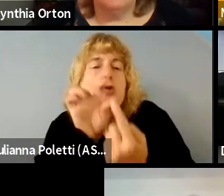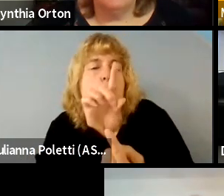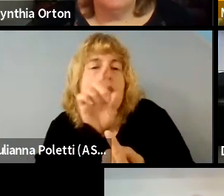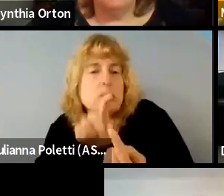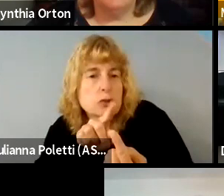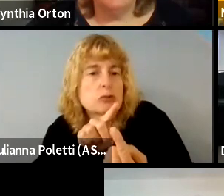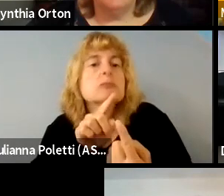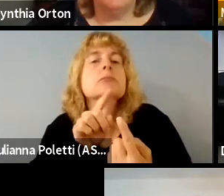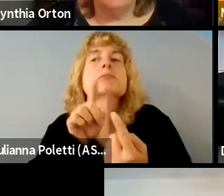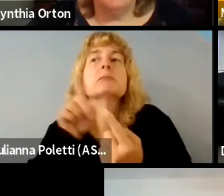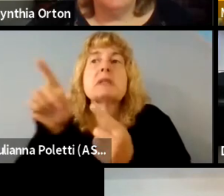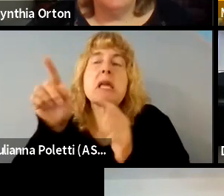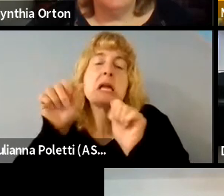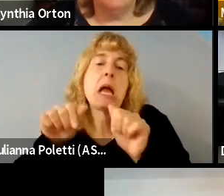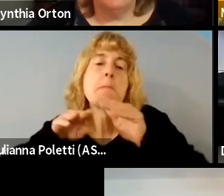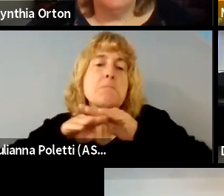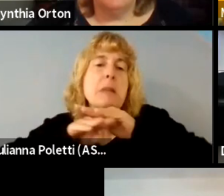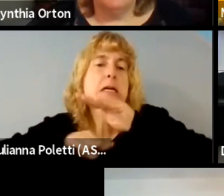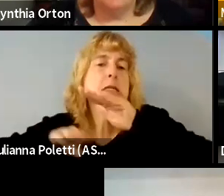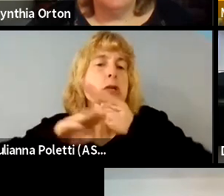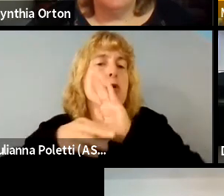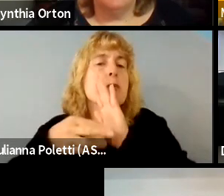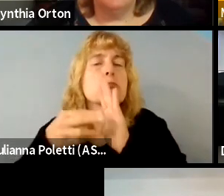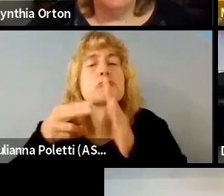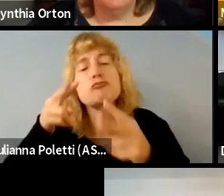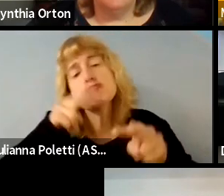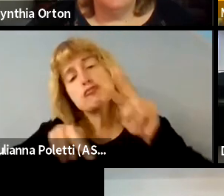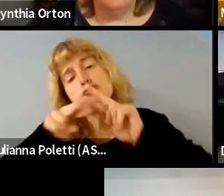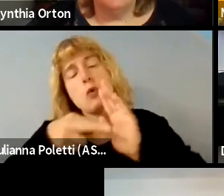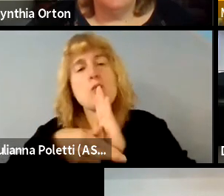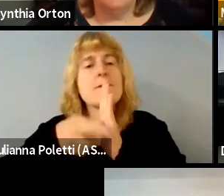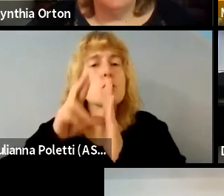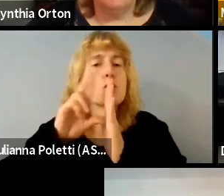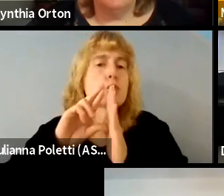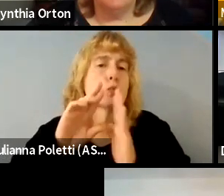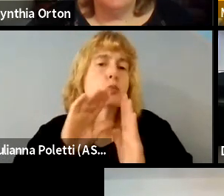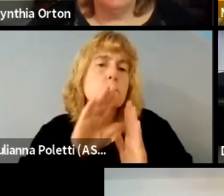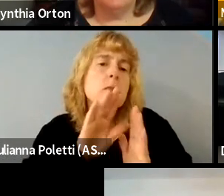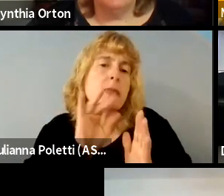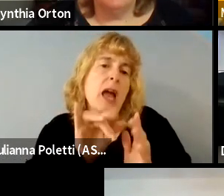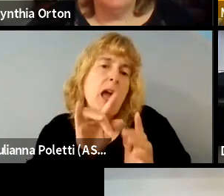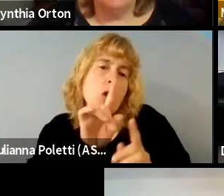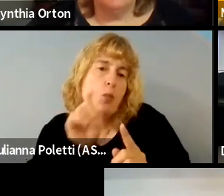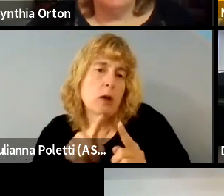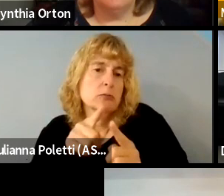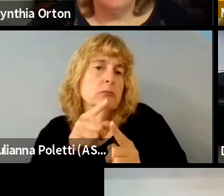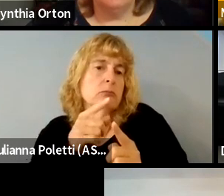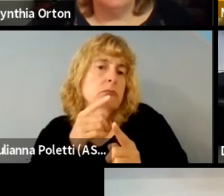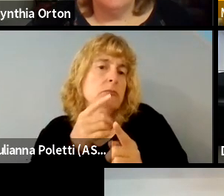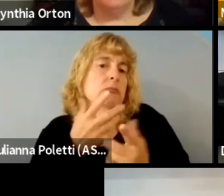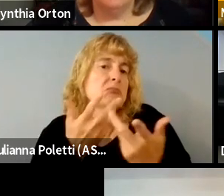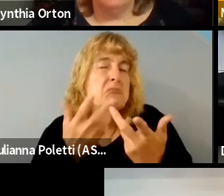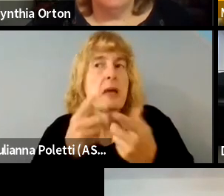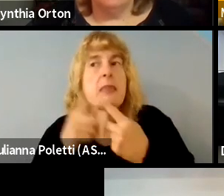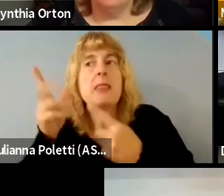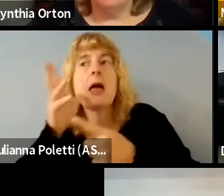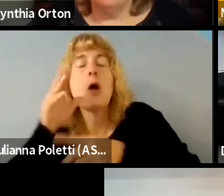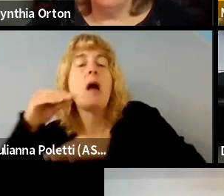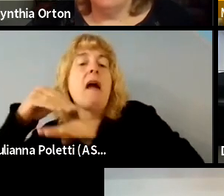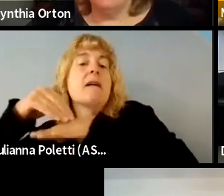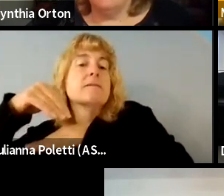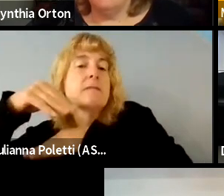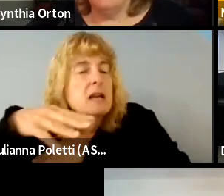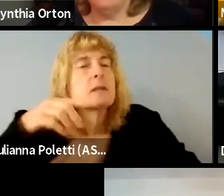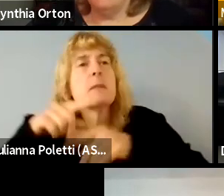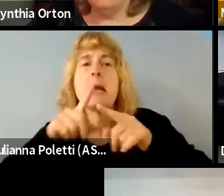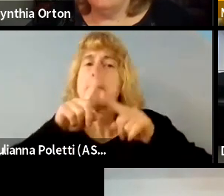review on the questions that are before, before this commission, and and then they could come back and advise this commission